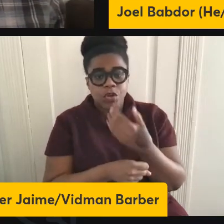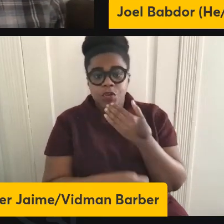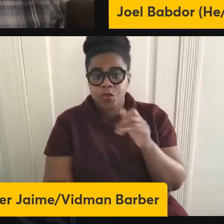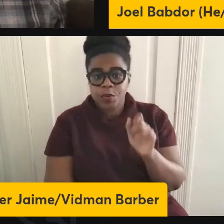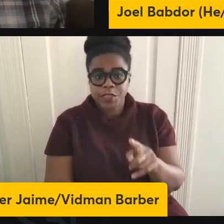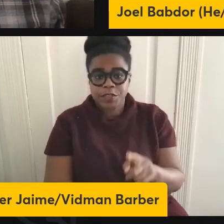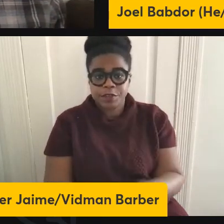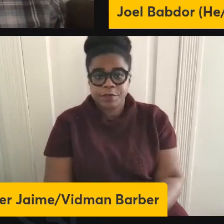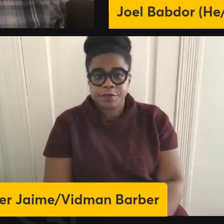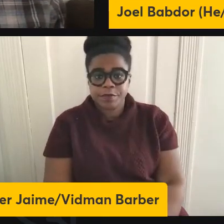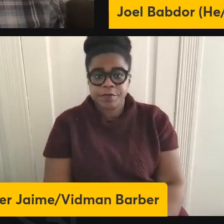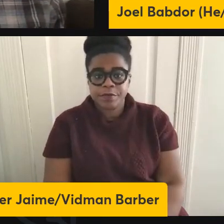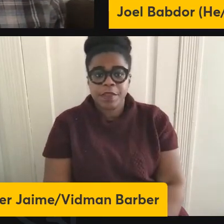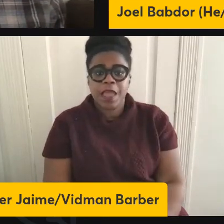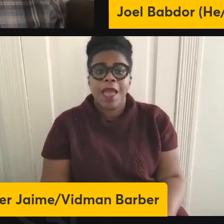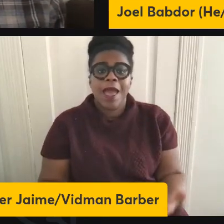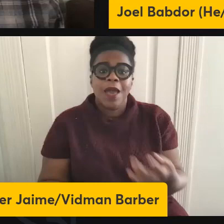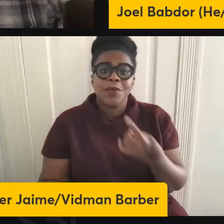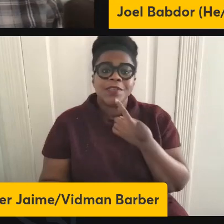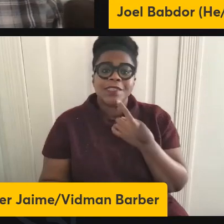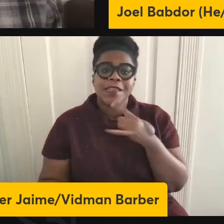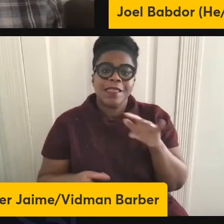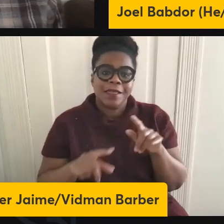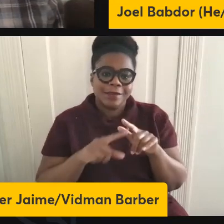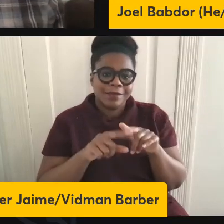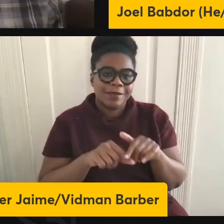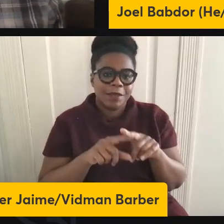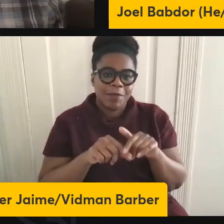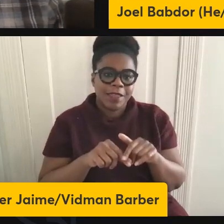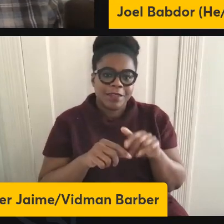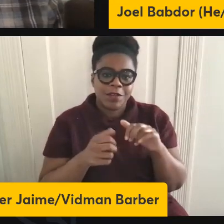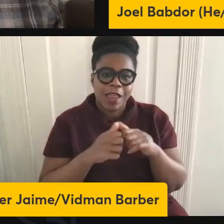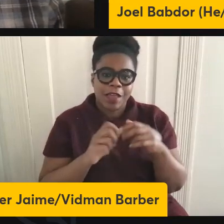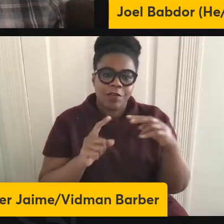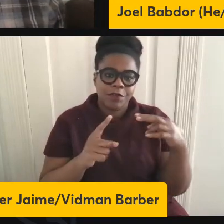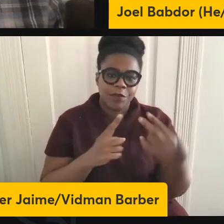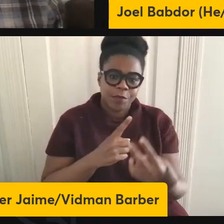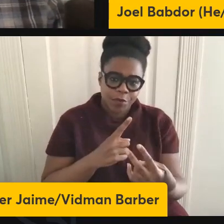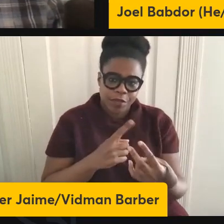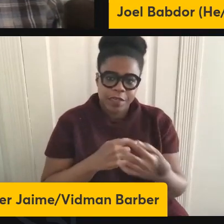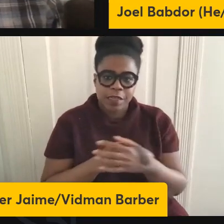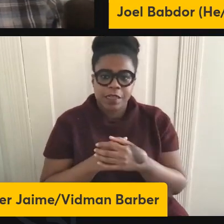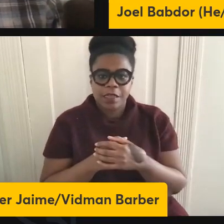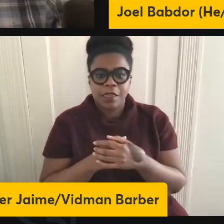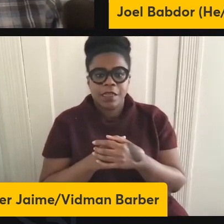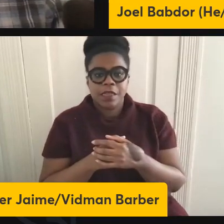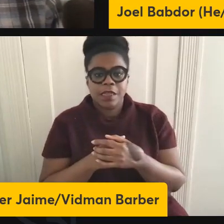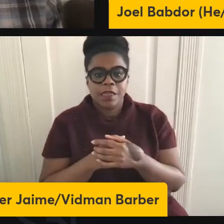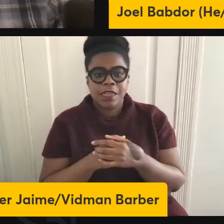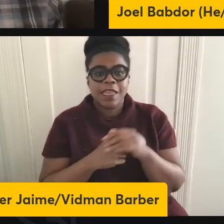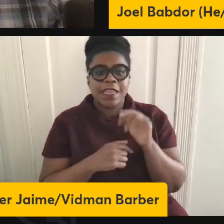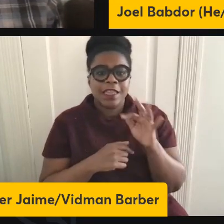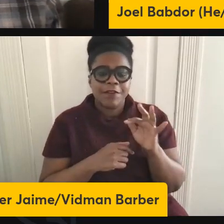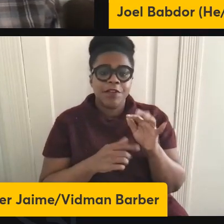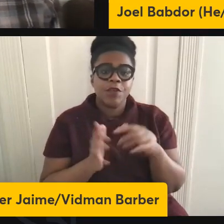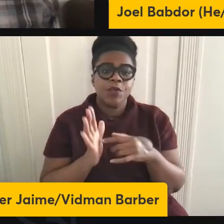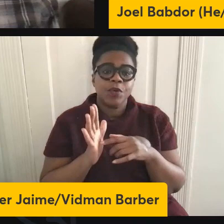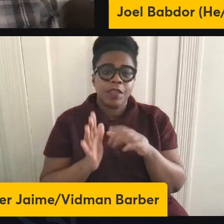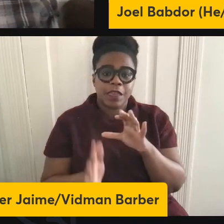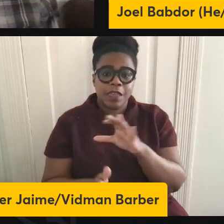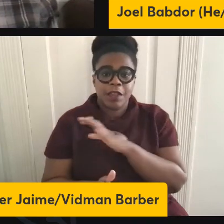question. I would say that it depends on when you look, ultimately, whether or not you would characterize it as